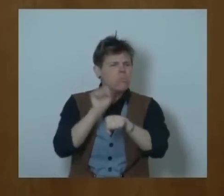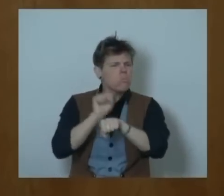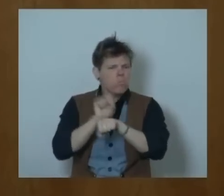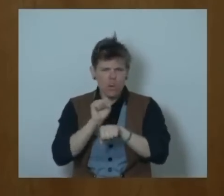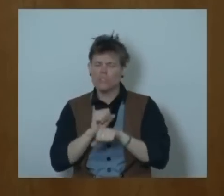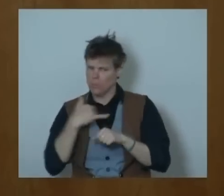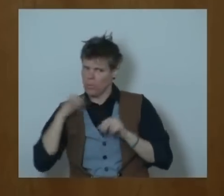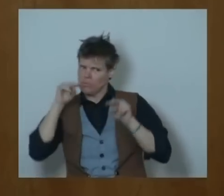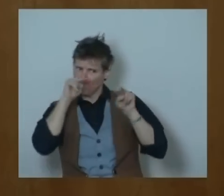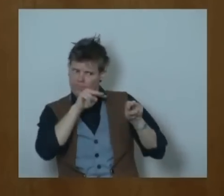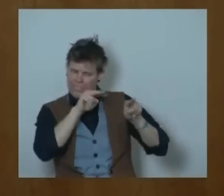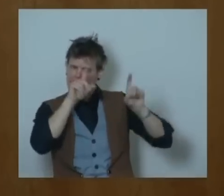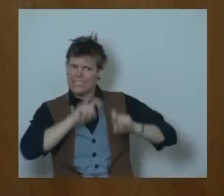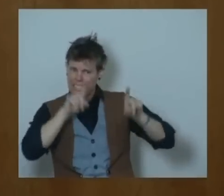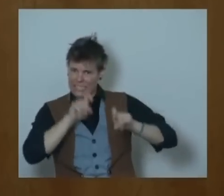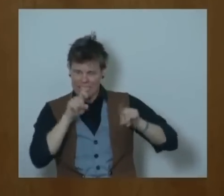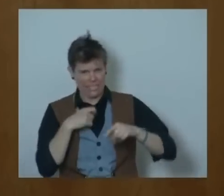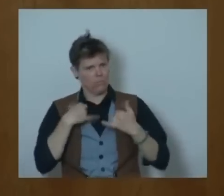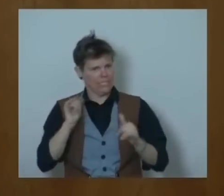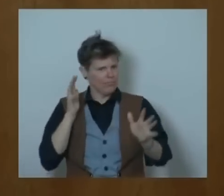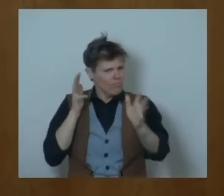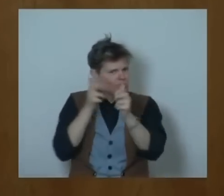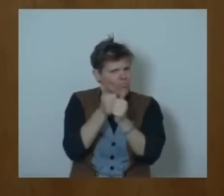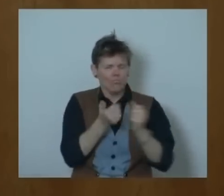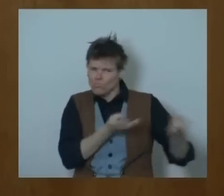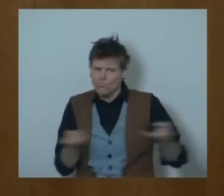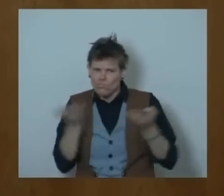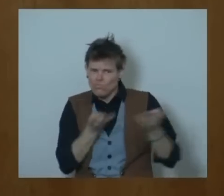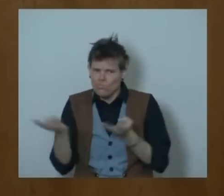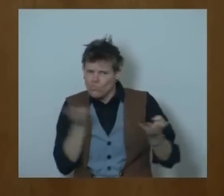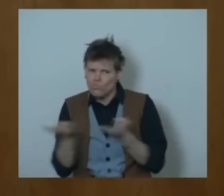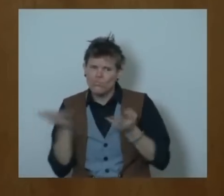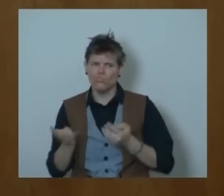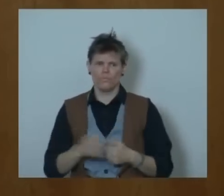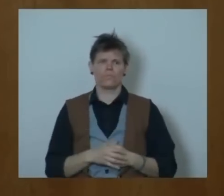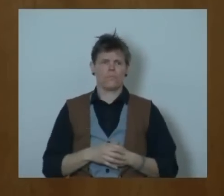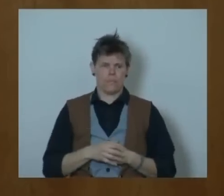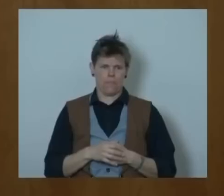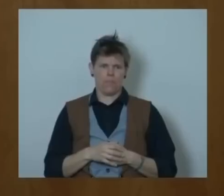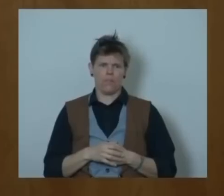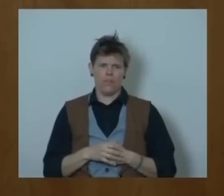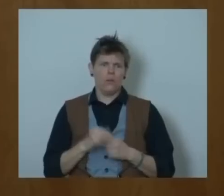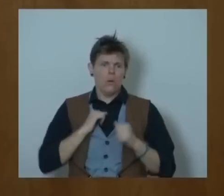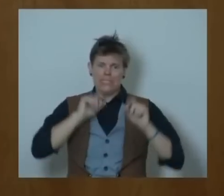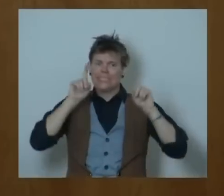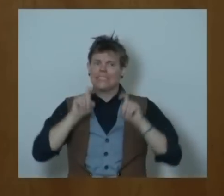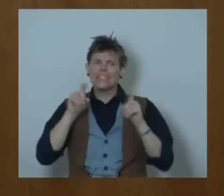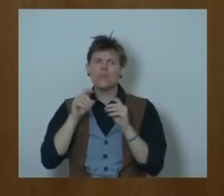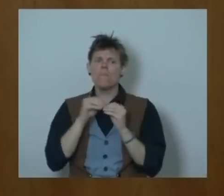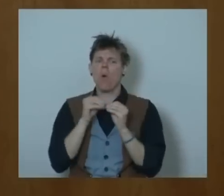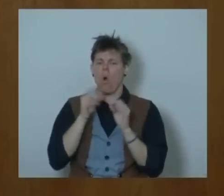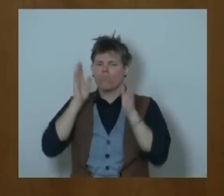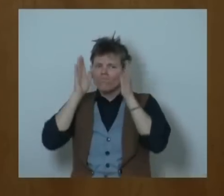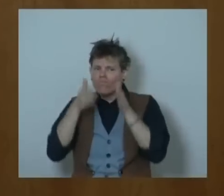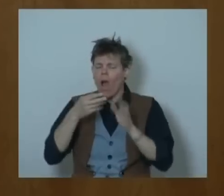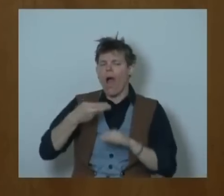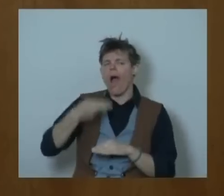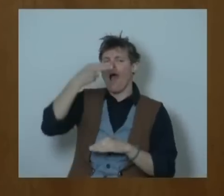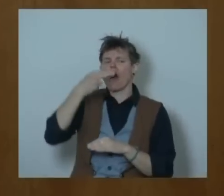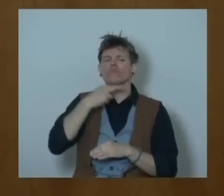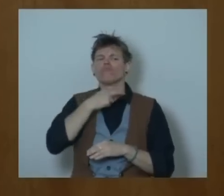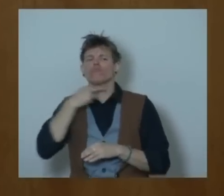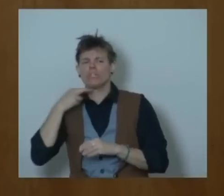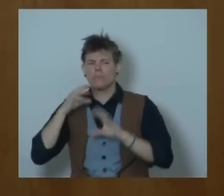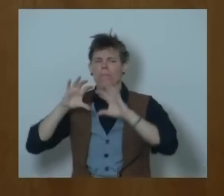to proactively and aggressively continue to test these at-risk communities and stem the